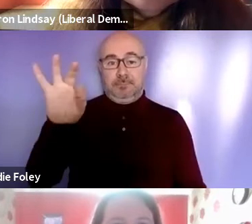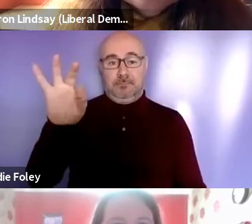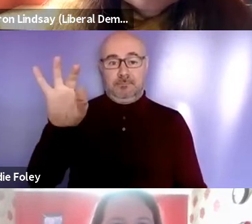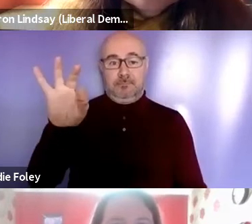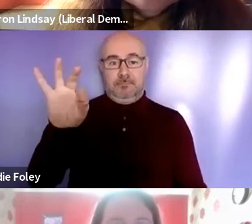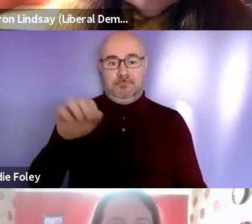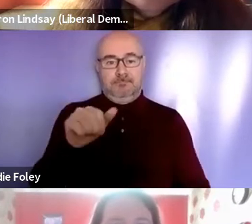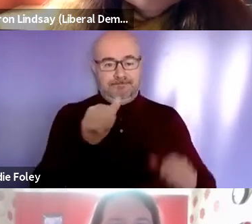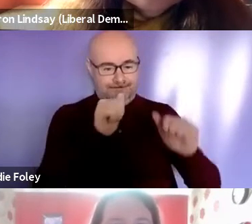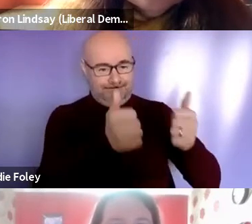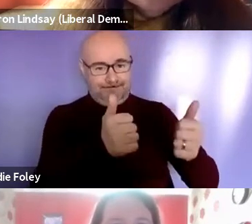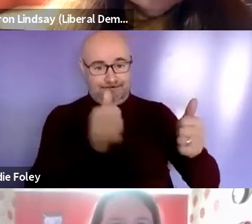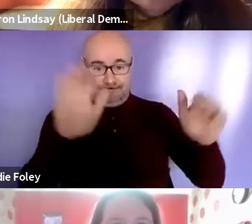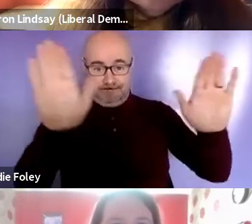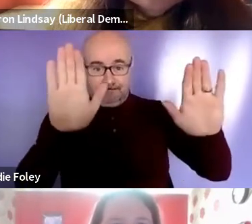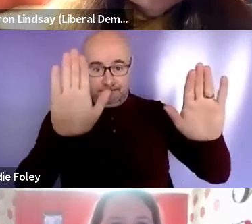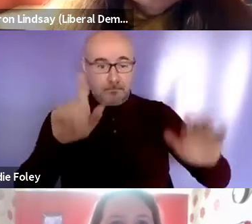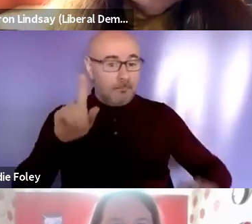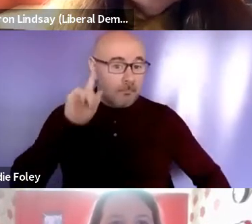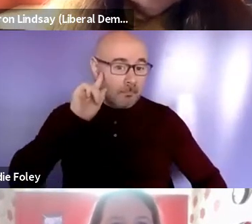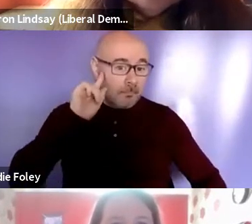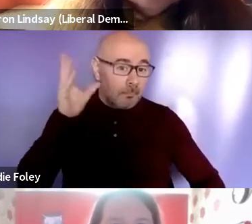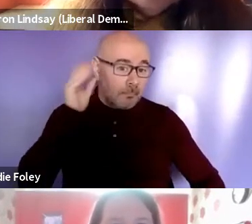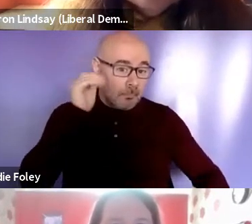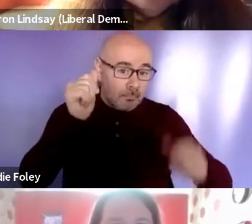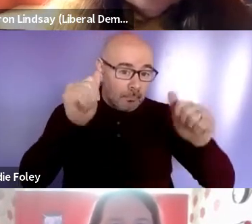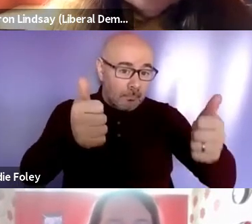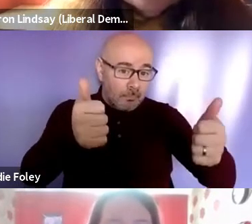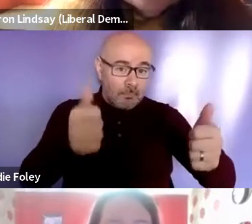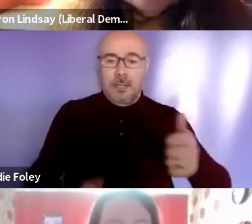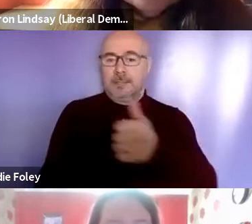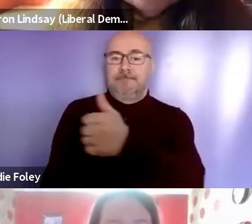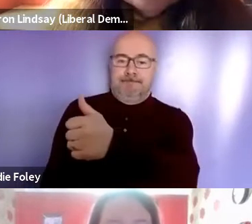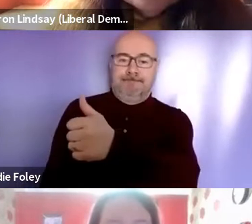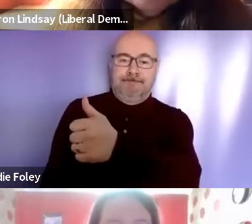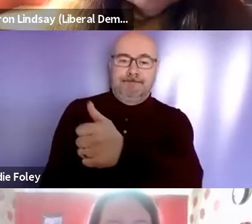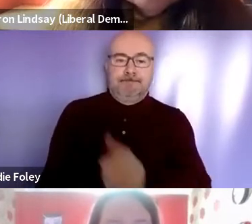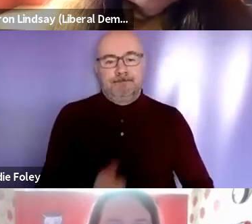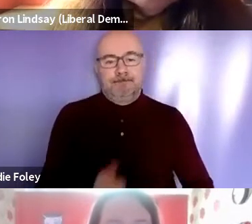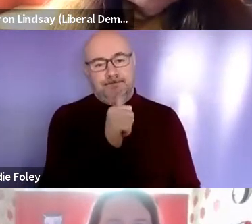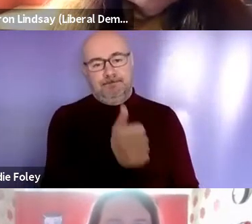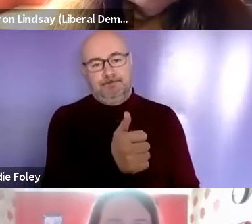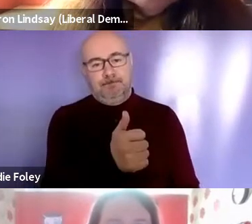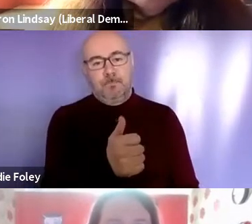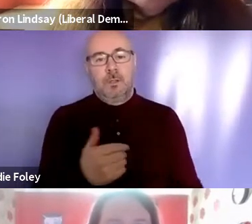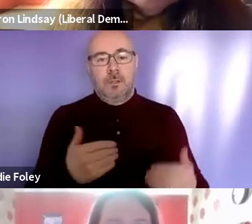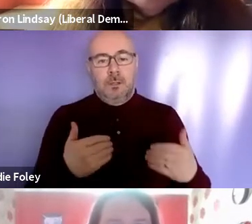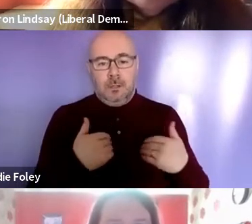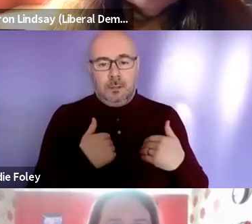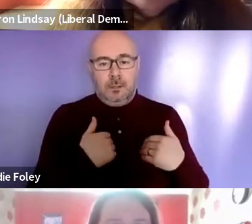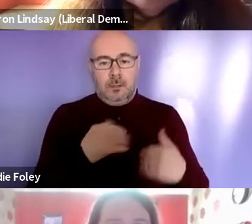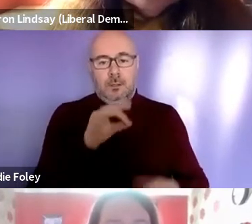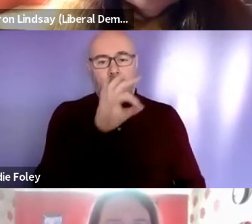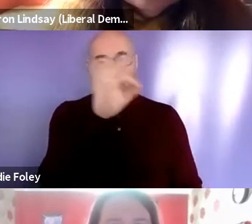Hi everyone. Hi. Sorry, can you hear me okay? Yes. Perfect. So my question really sort of comes from